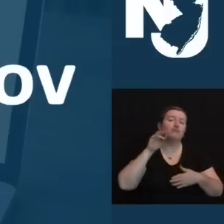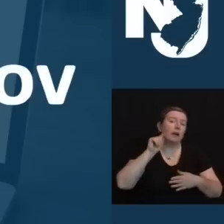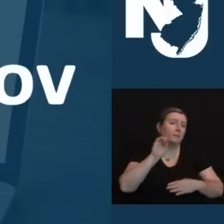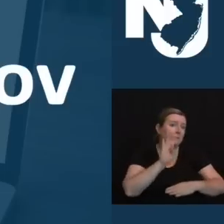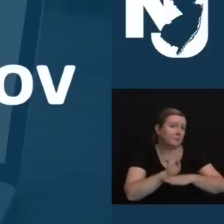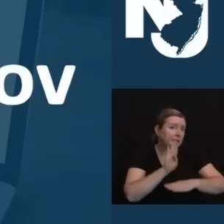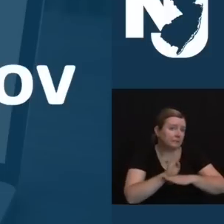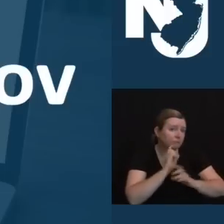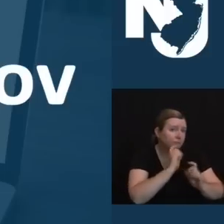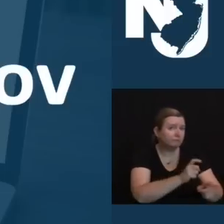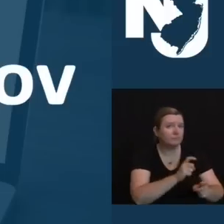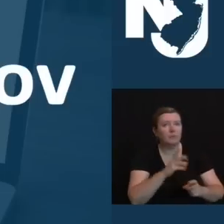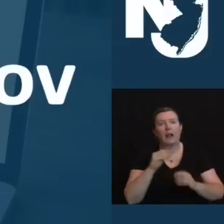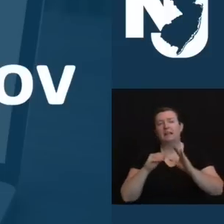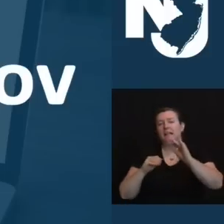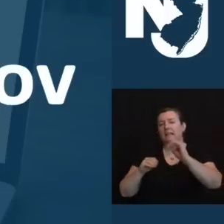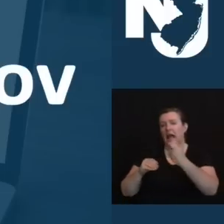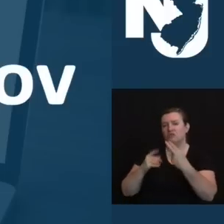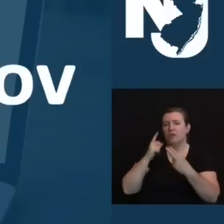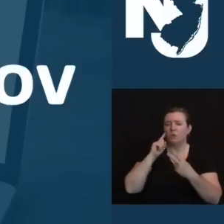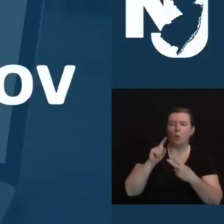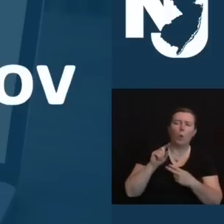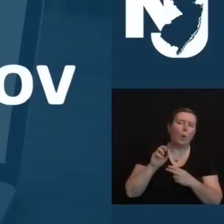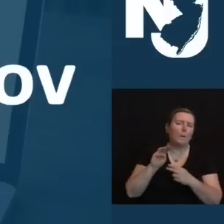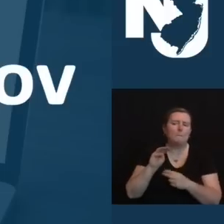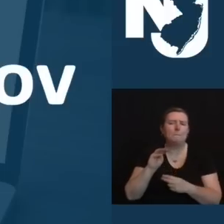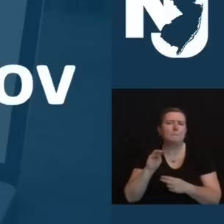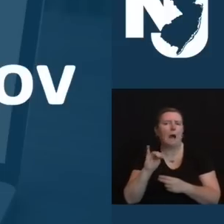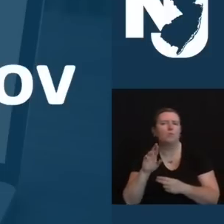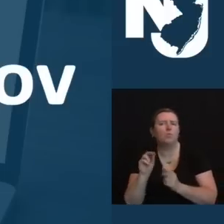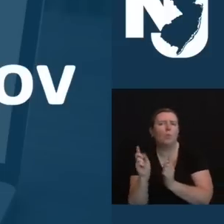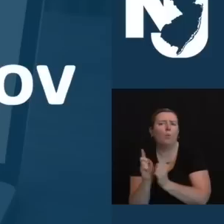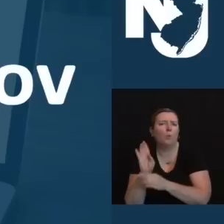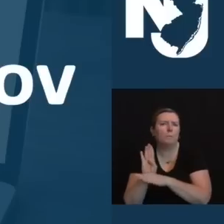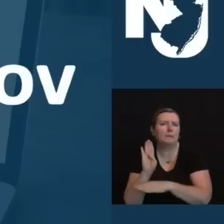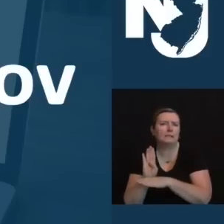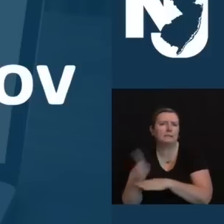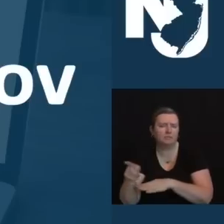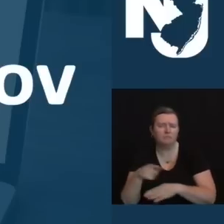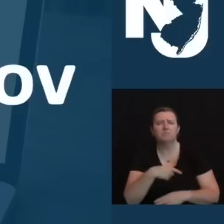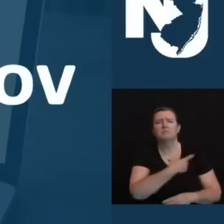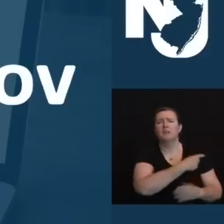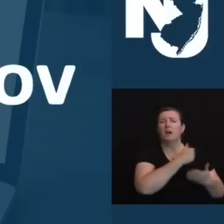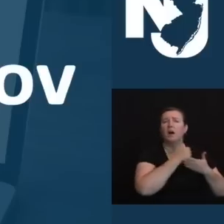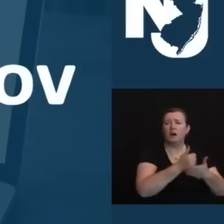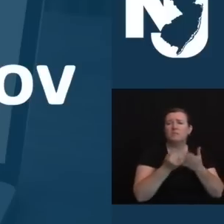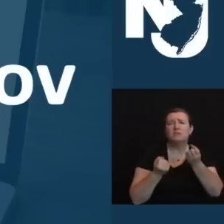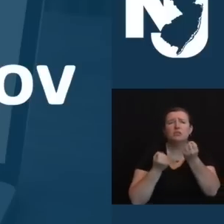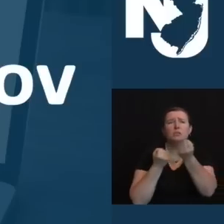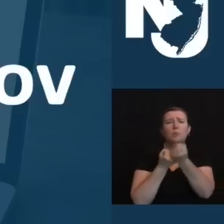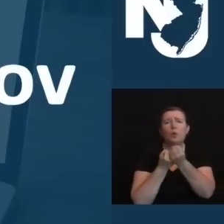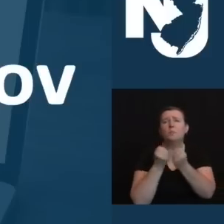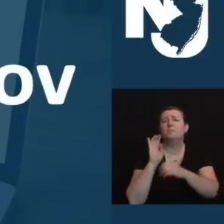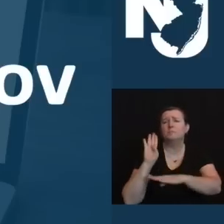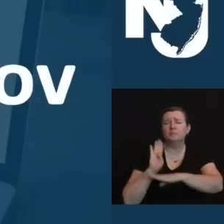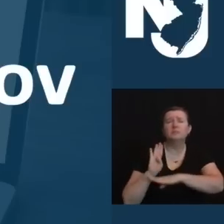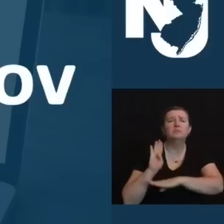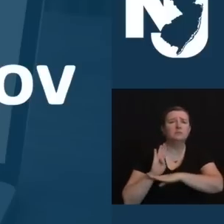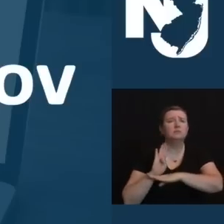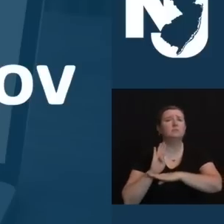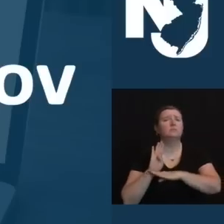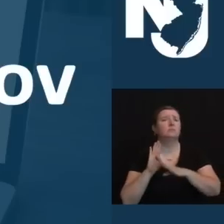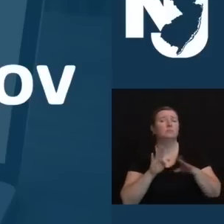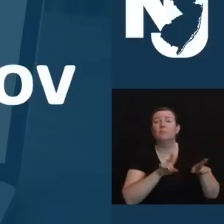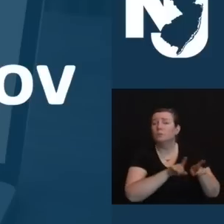micro businesses. And while the EDA has been there to help support many established small businesses, their efforts have also